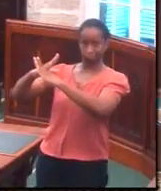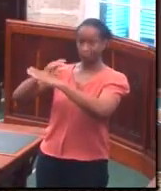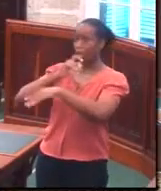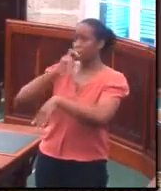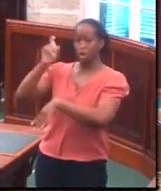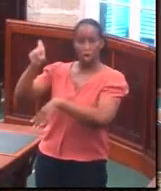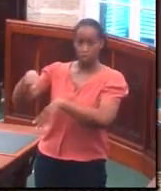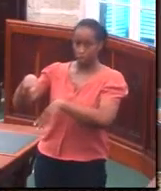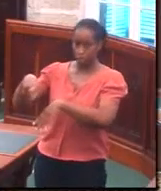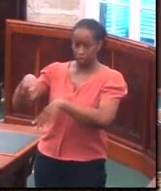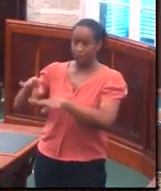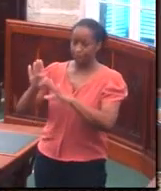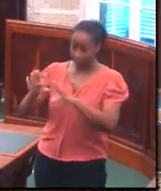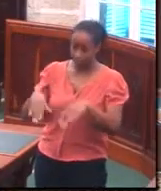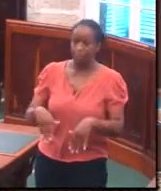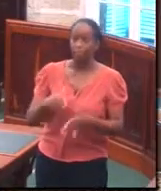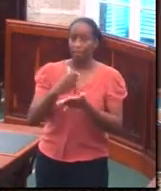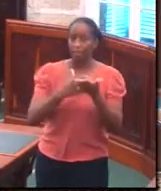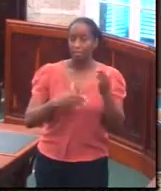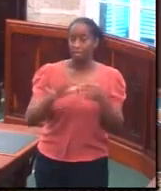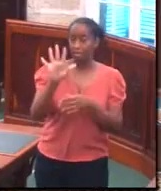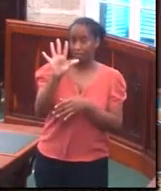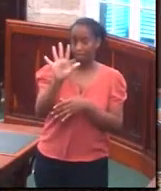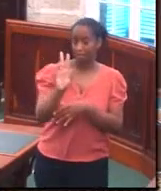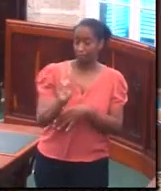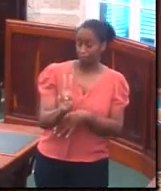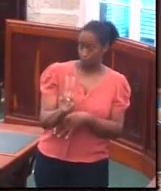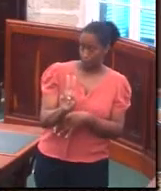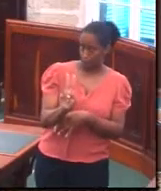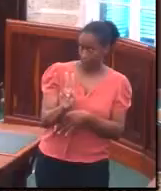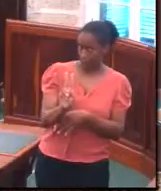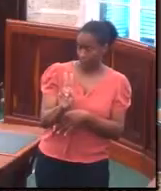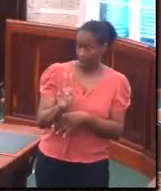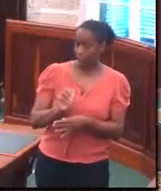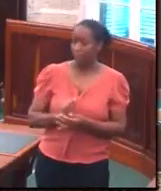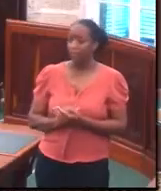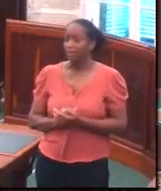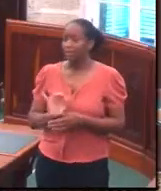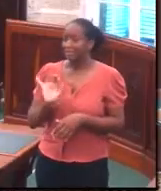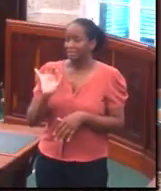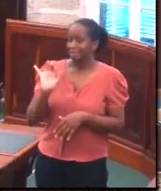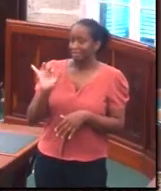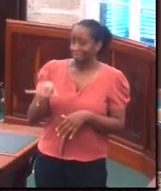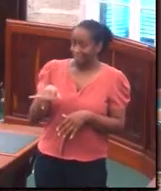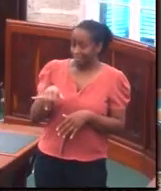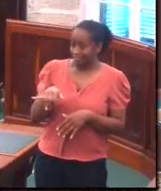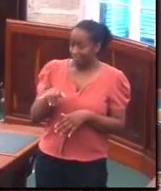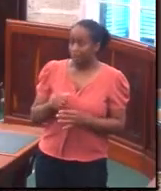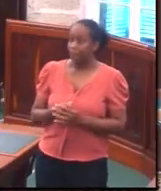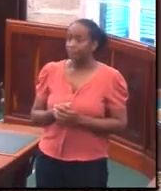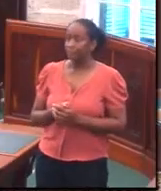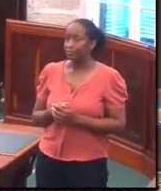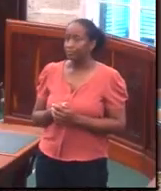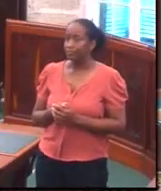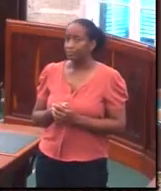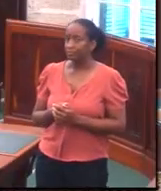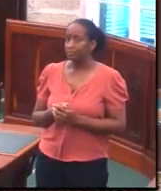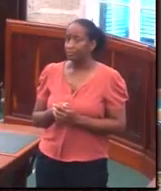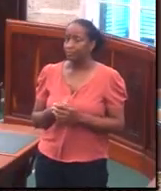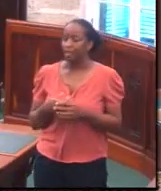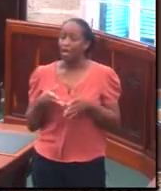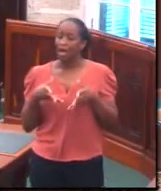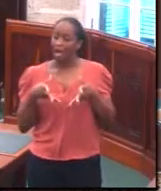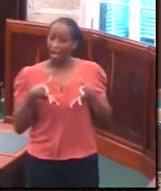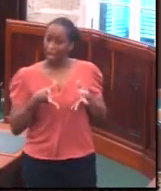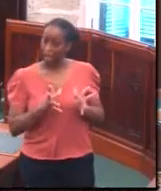sir, 5.2, is an exemption. In other words, it exempts certain persons